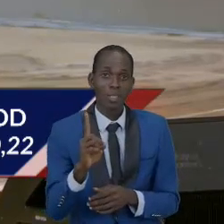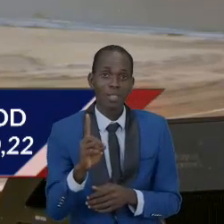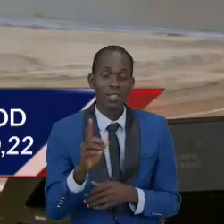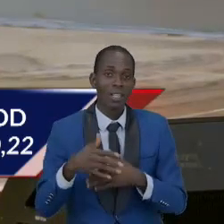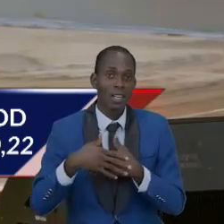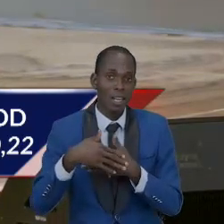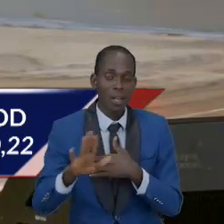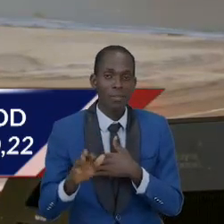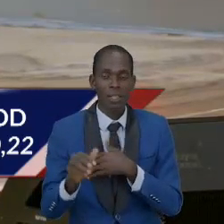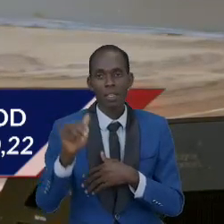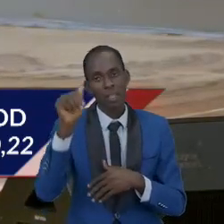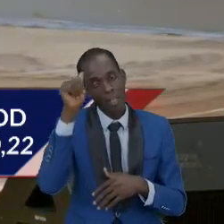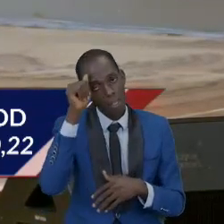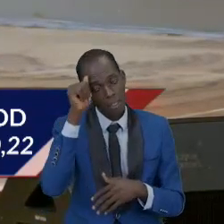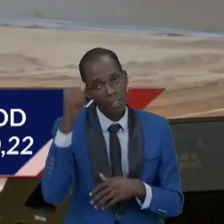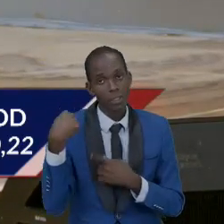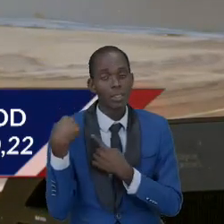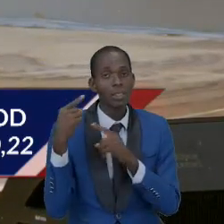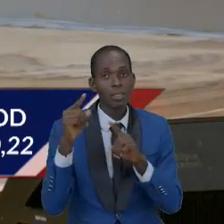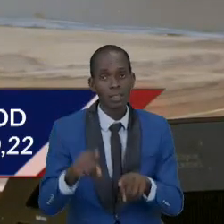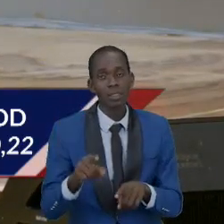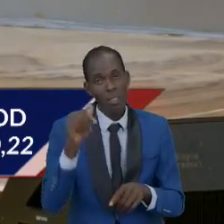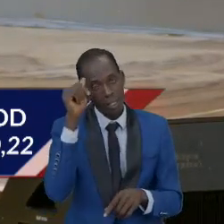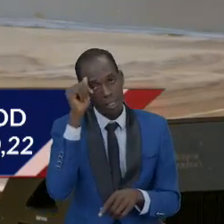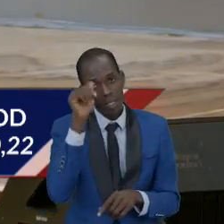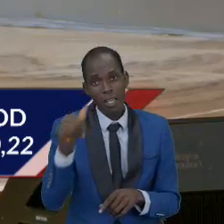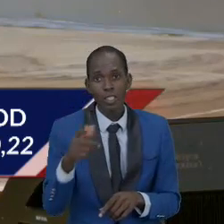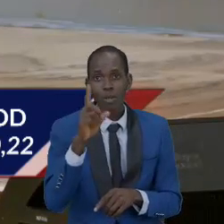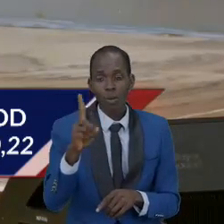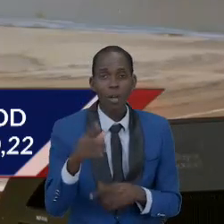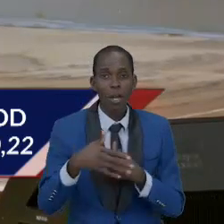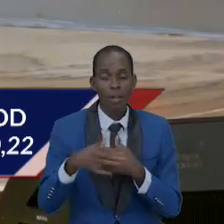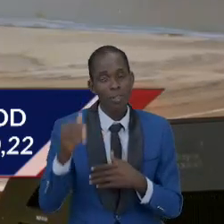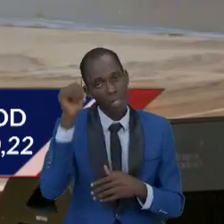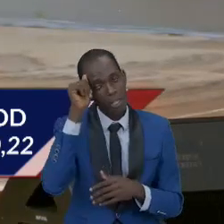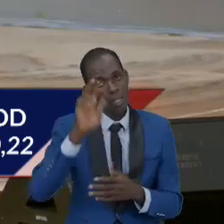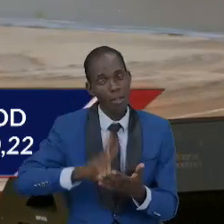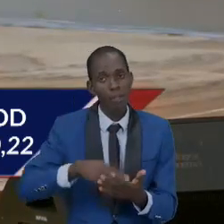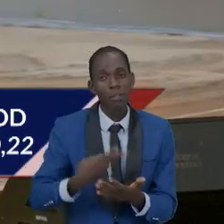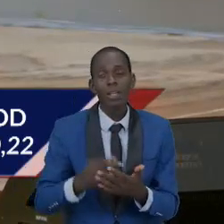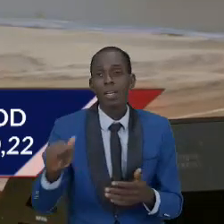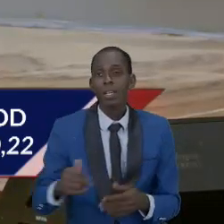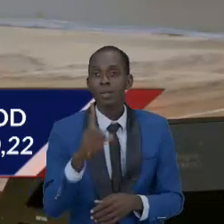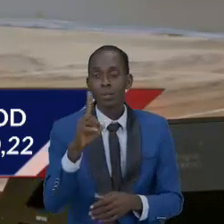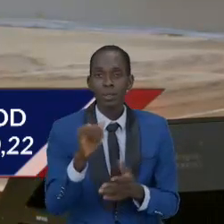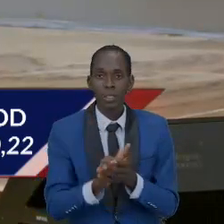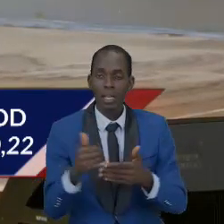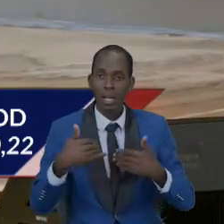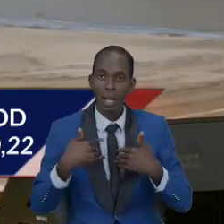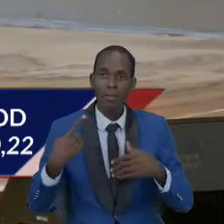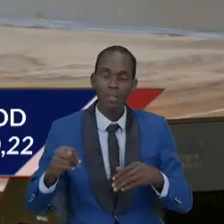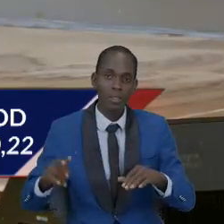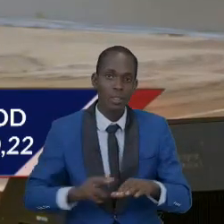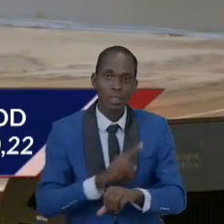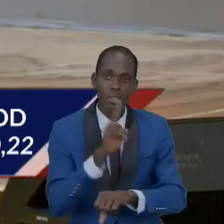after Adam, since Adam, anyone after Adam fell, anyone that has the nature of